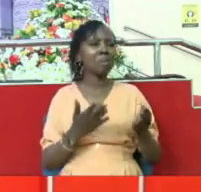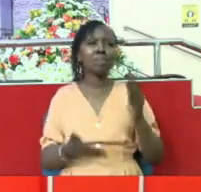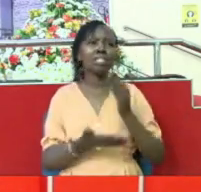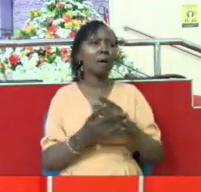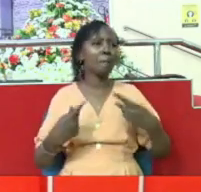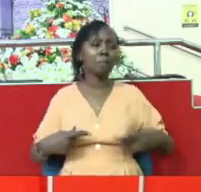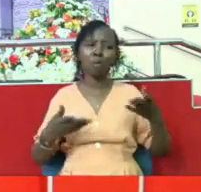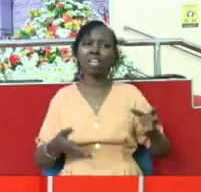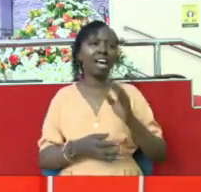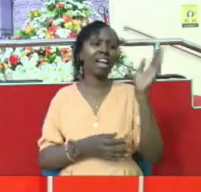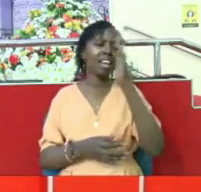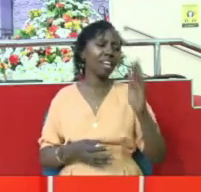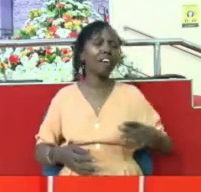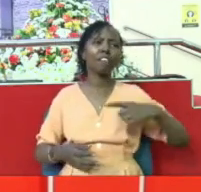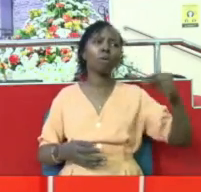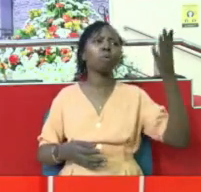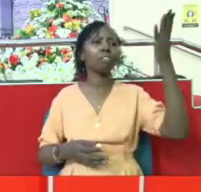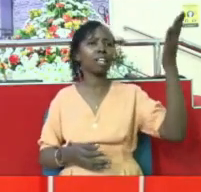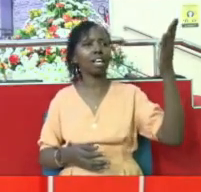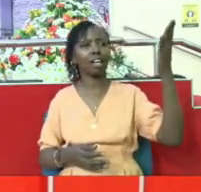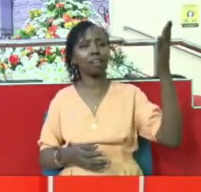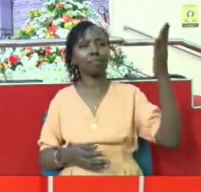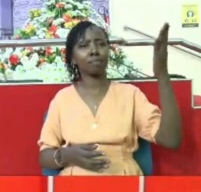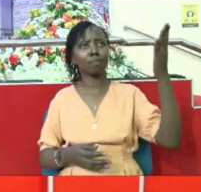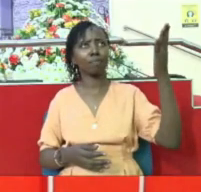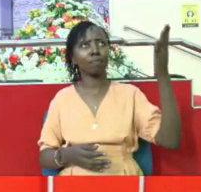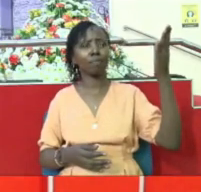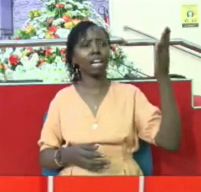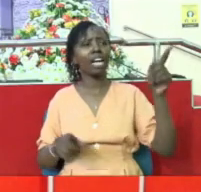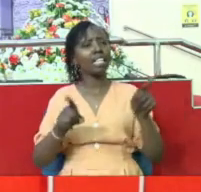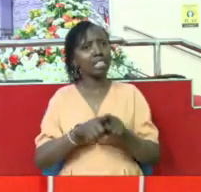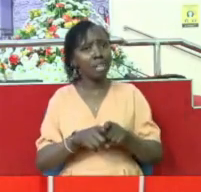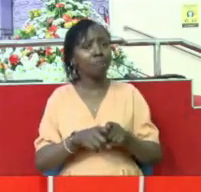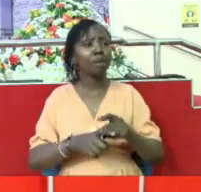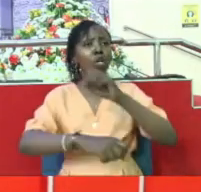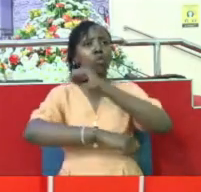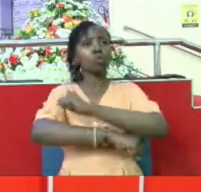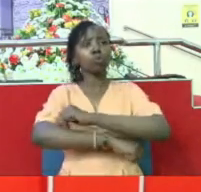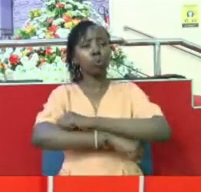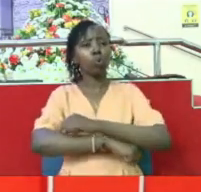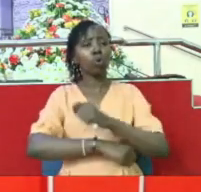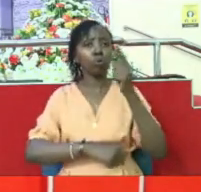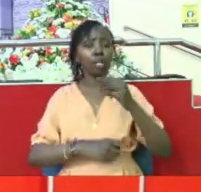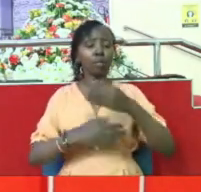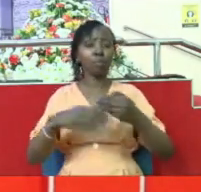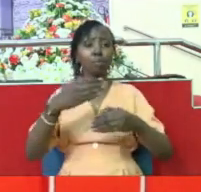there. The school that we are building there and the swimming pool that we are putting